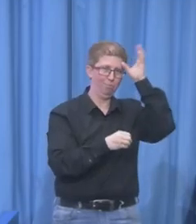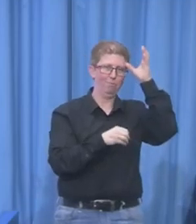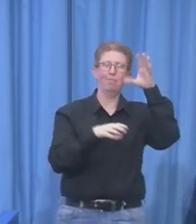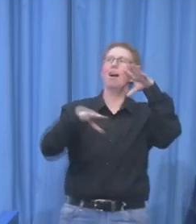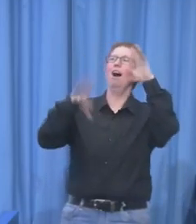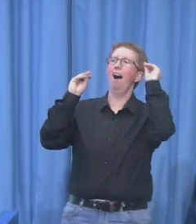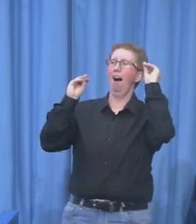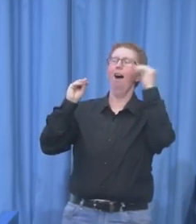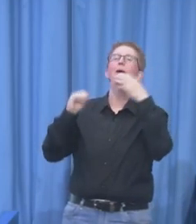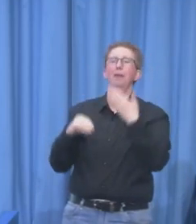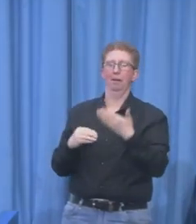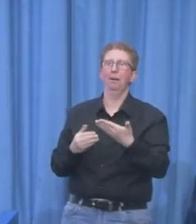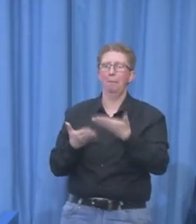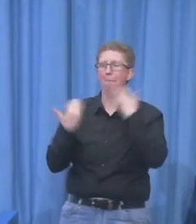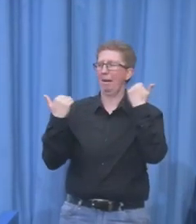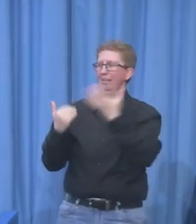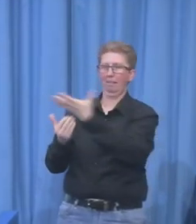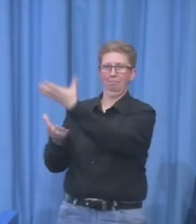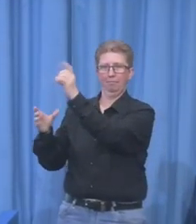more intern jobs.